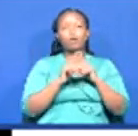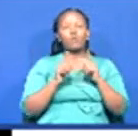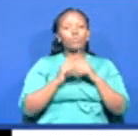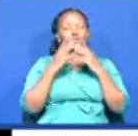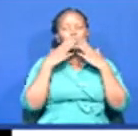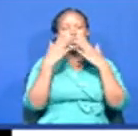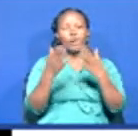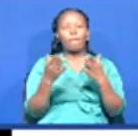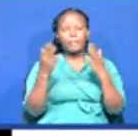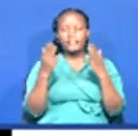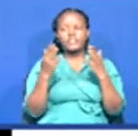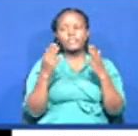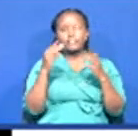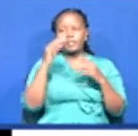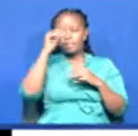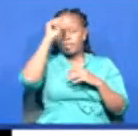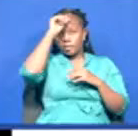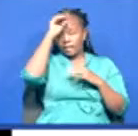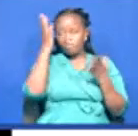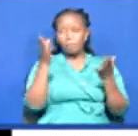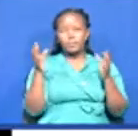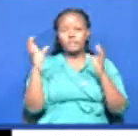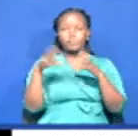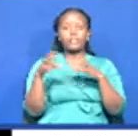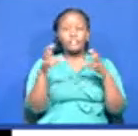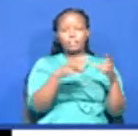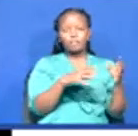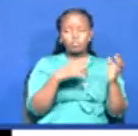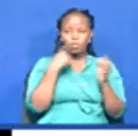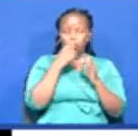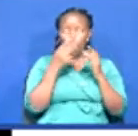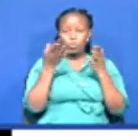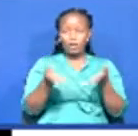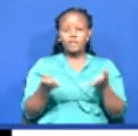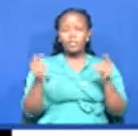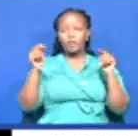appreciate the government agencies who are here today.